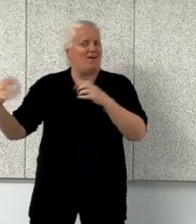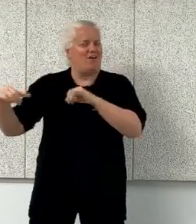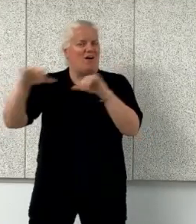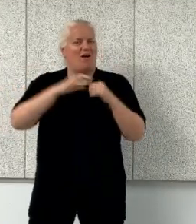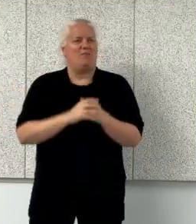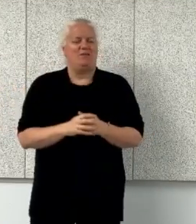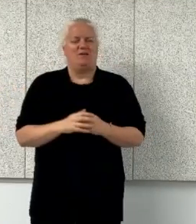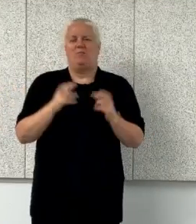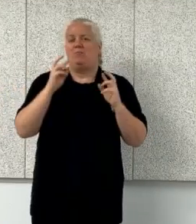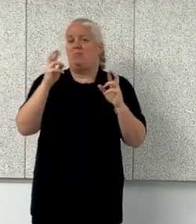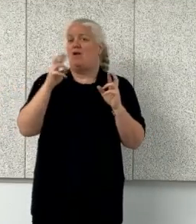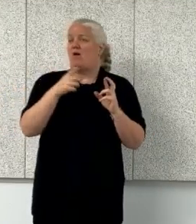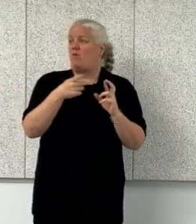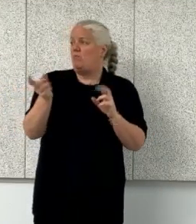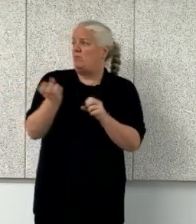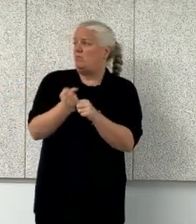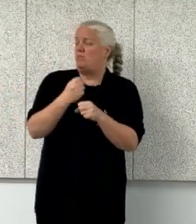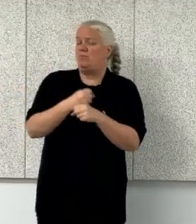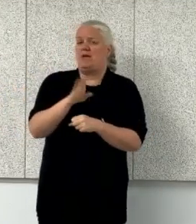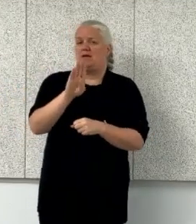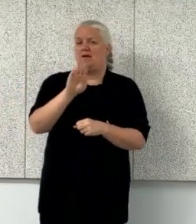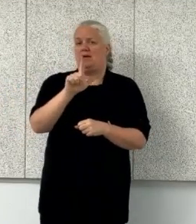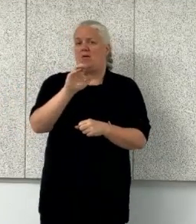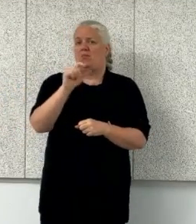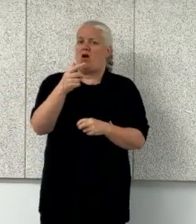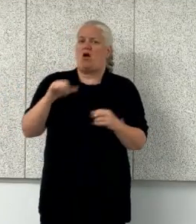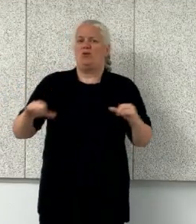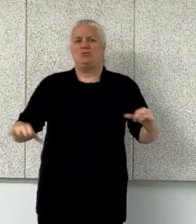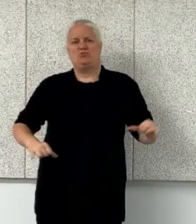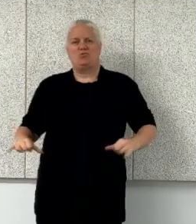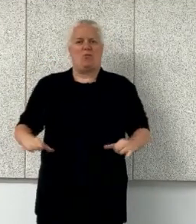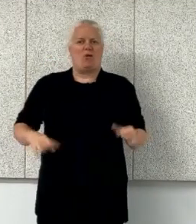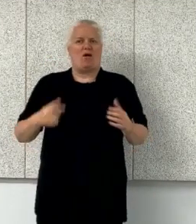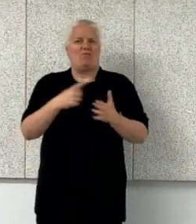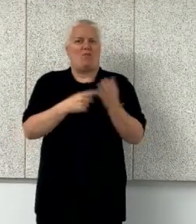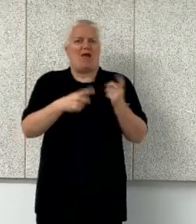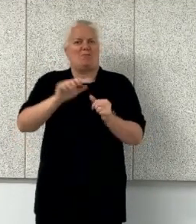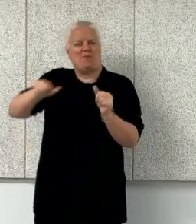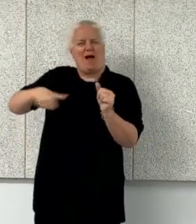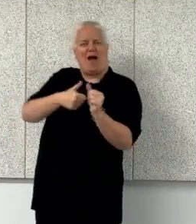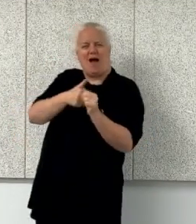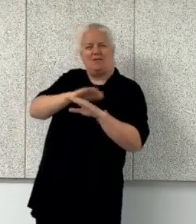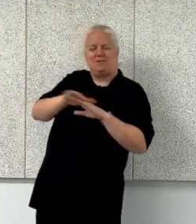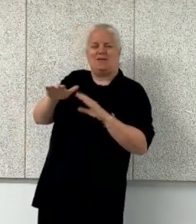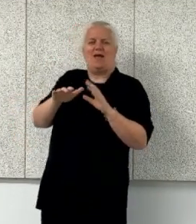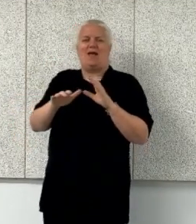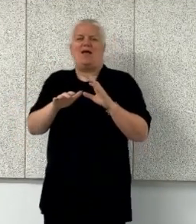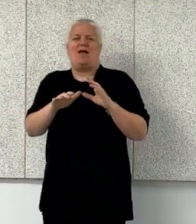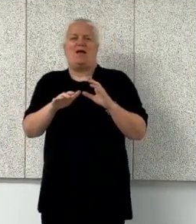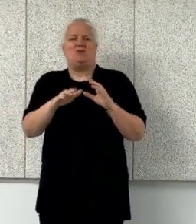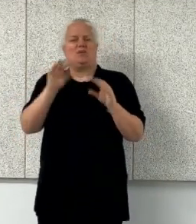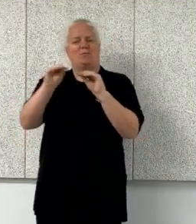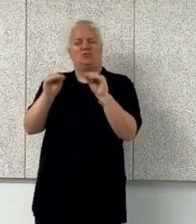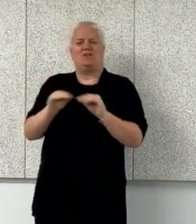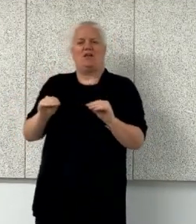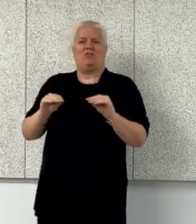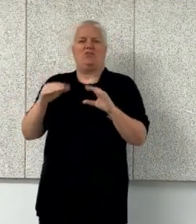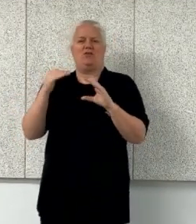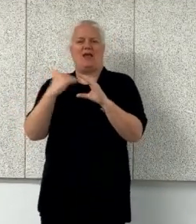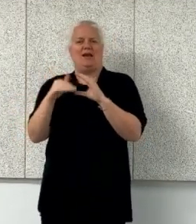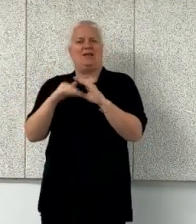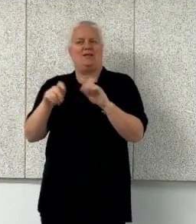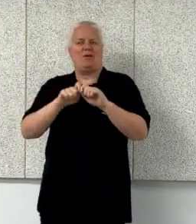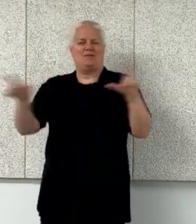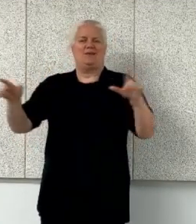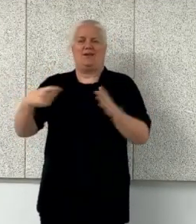we are making content for social that's showing off, you know, behind the scenes and all of that. Right. So it should be as easy as like putting together a triggered email and sending it. It should cost